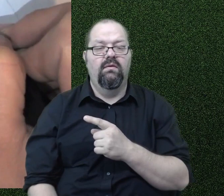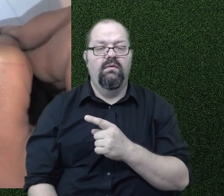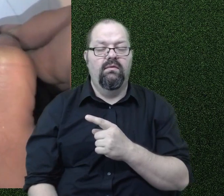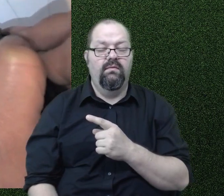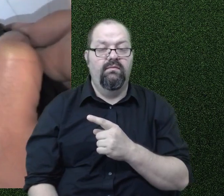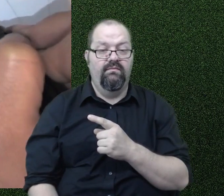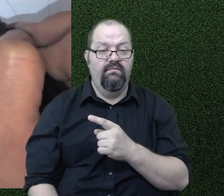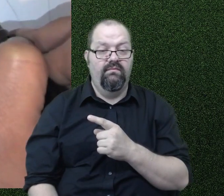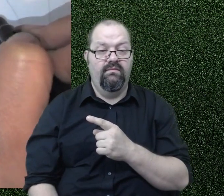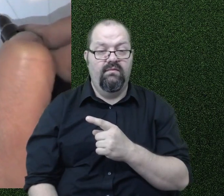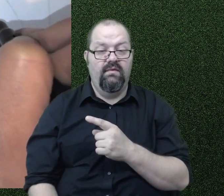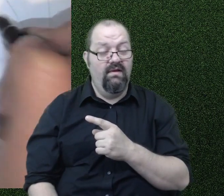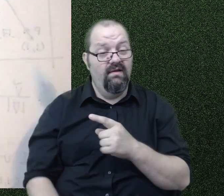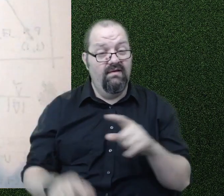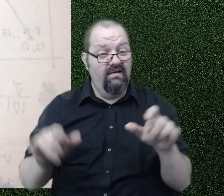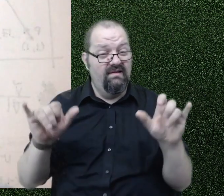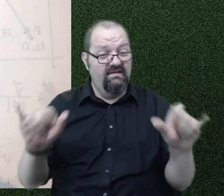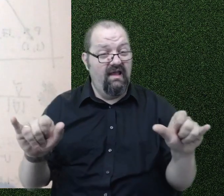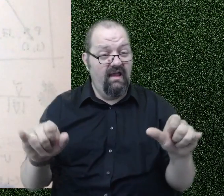Isn't that the same as this?